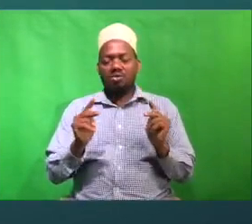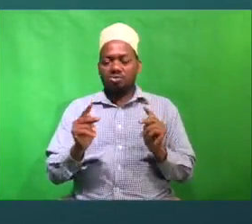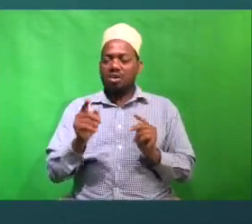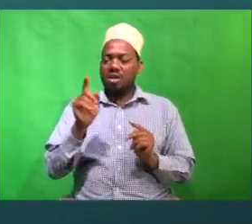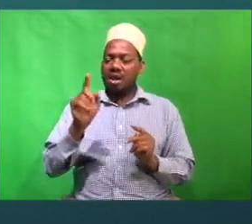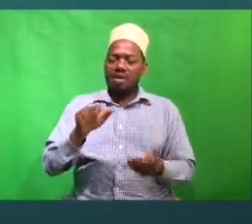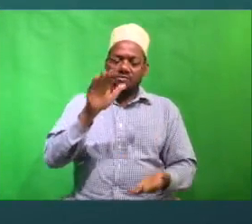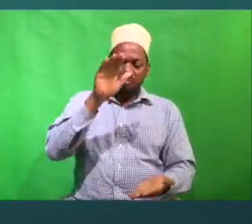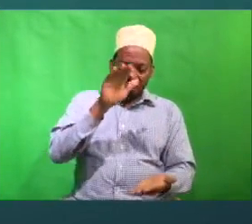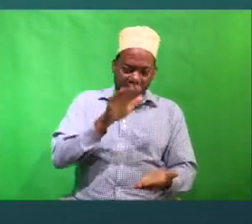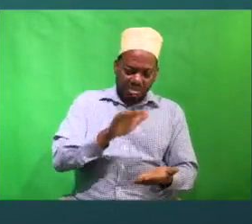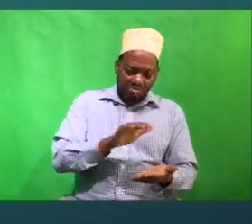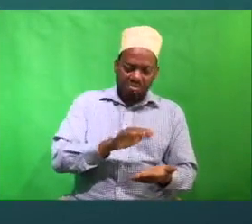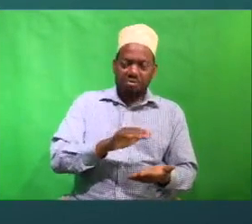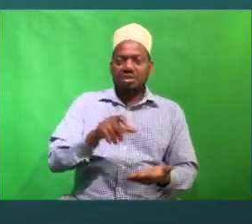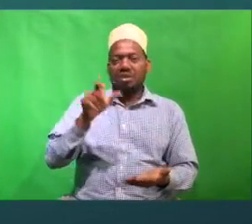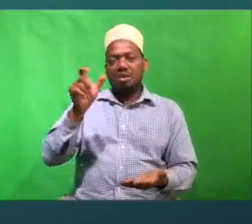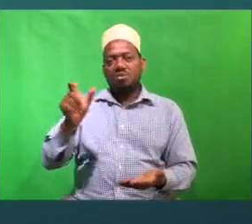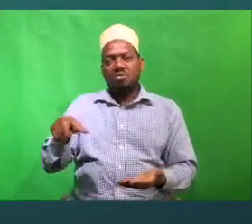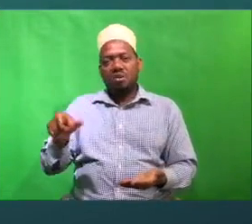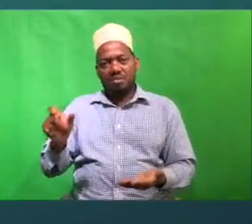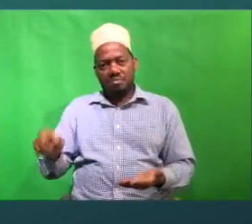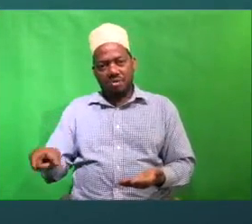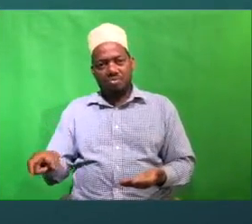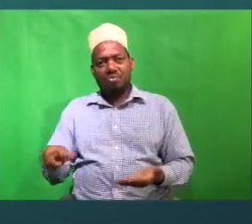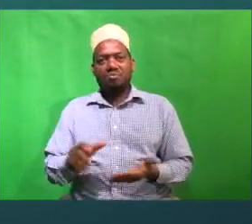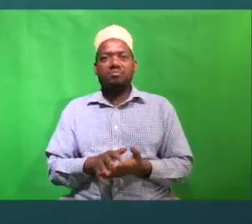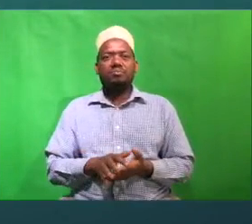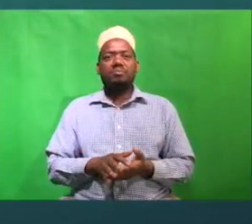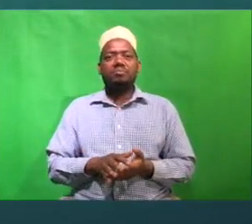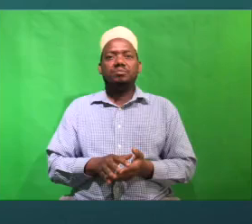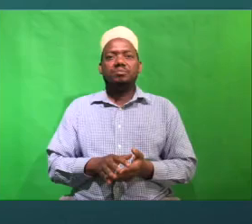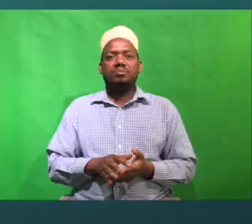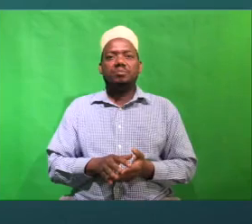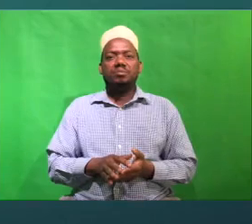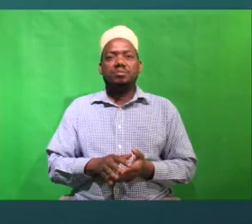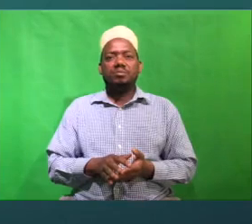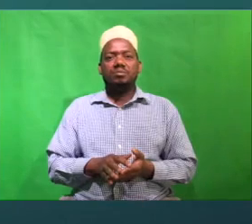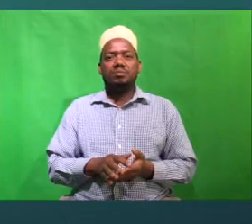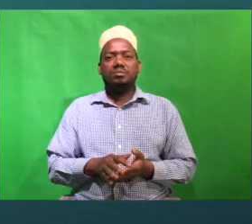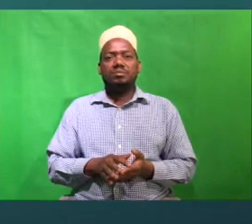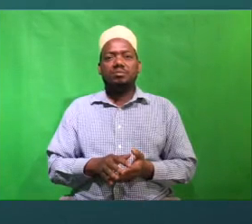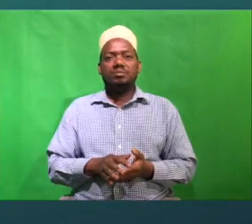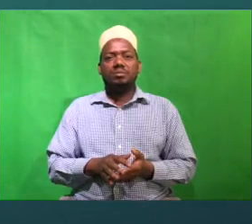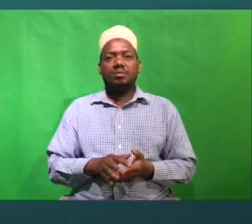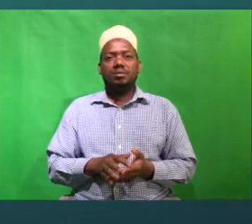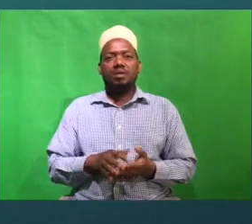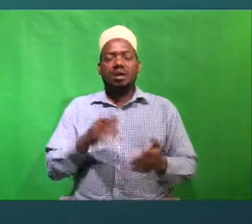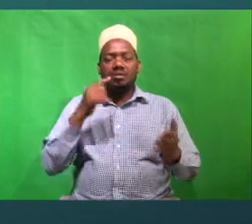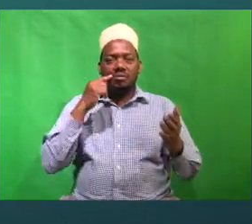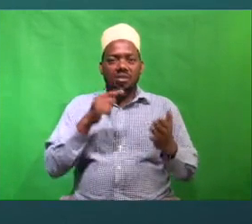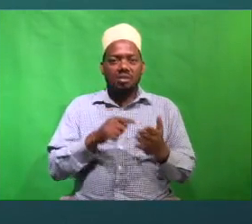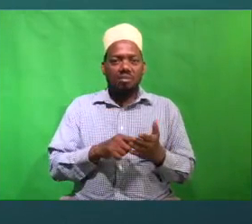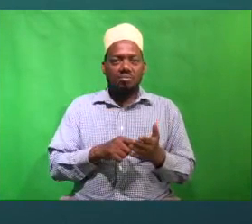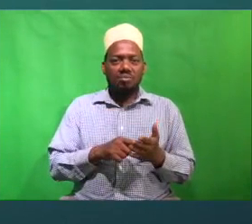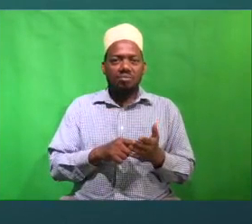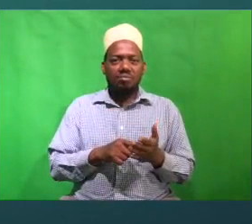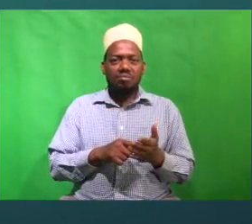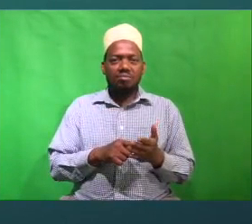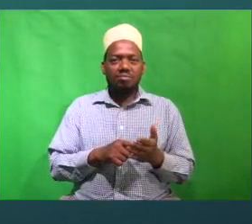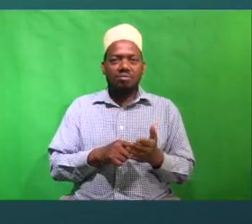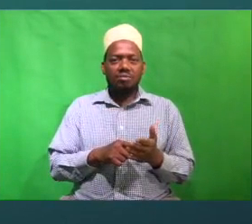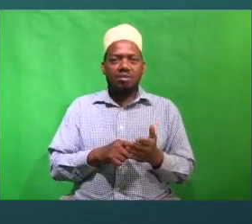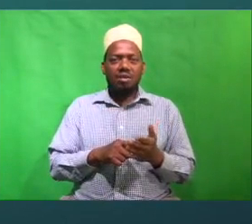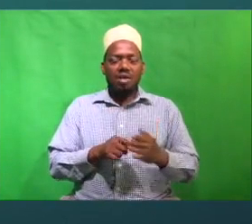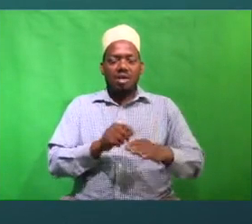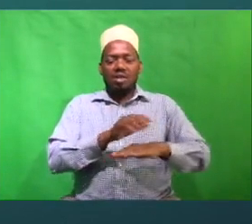we say, the people is not distributed in a simple, can have the factors or reason behind. For example, the